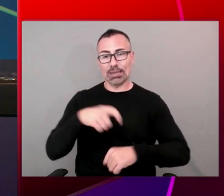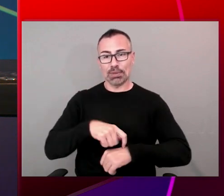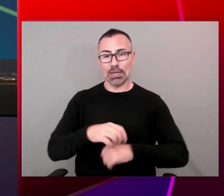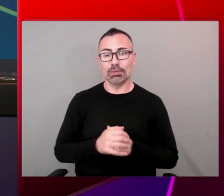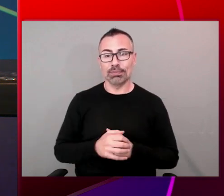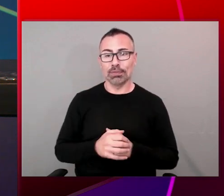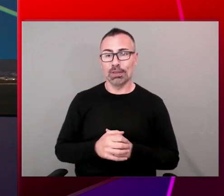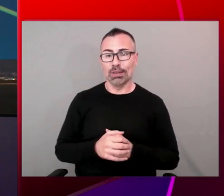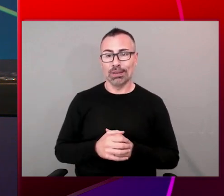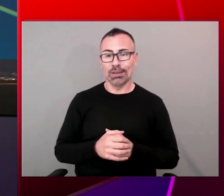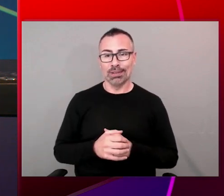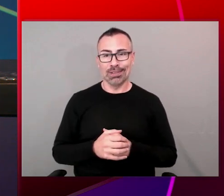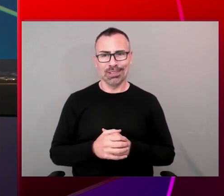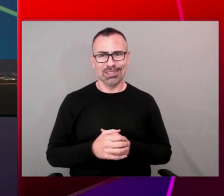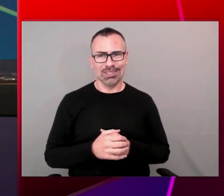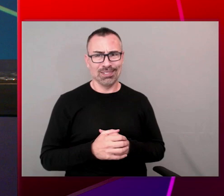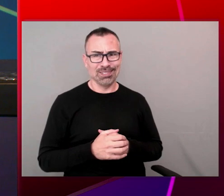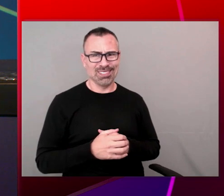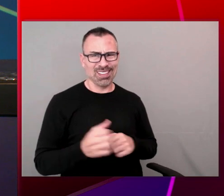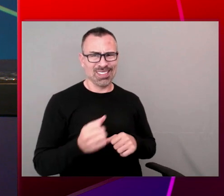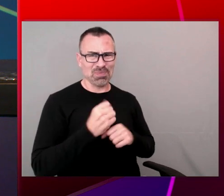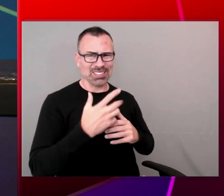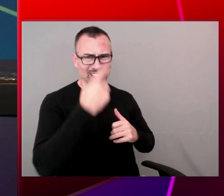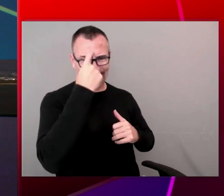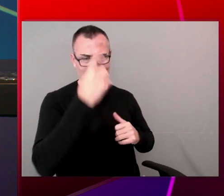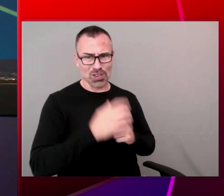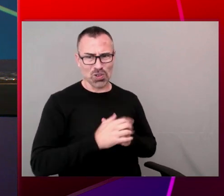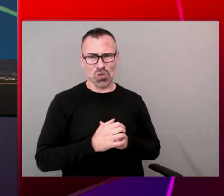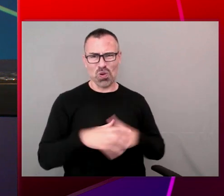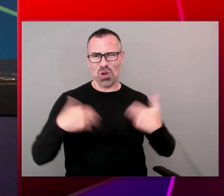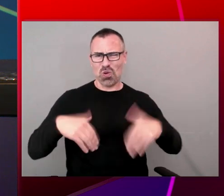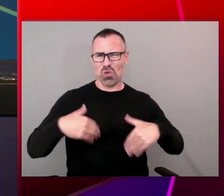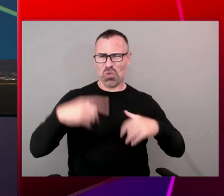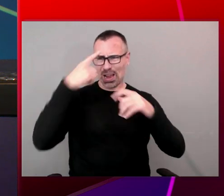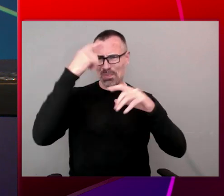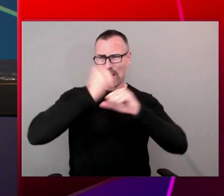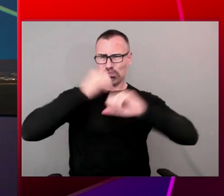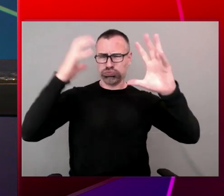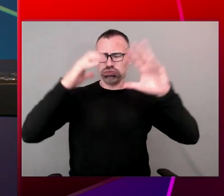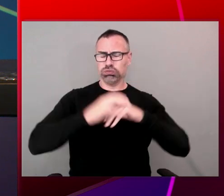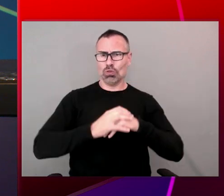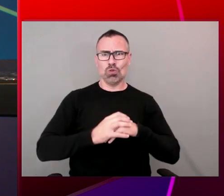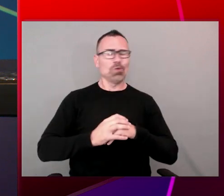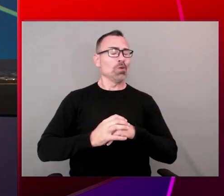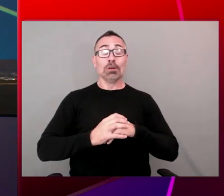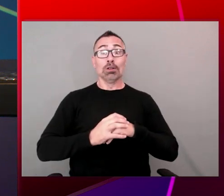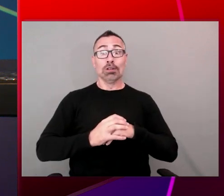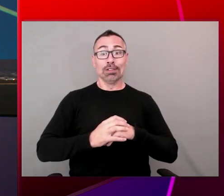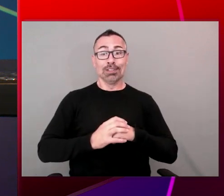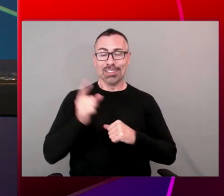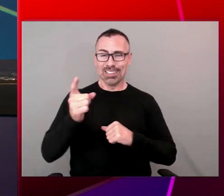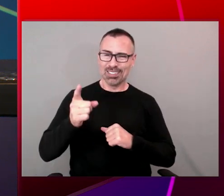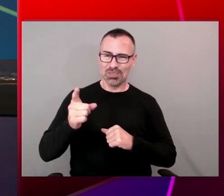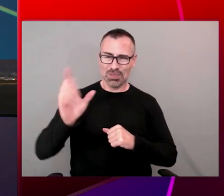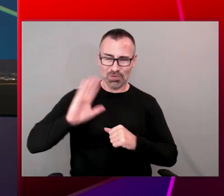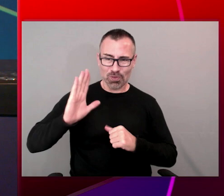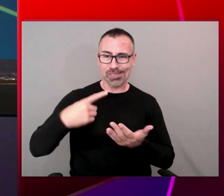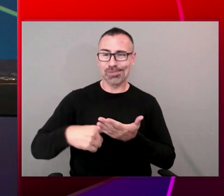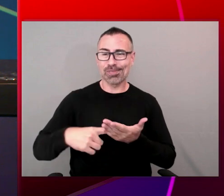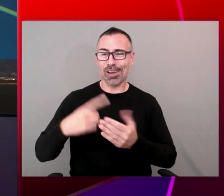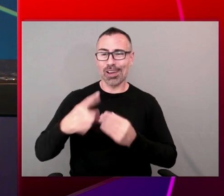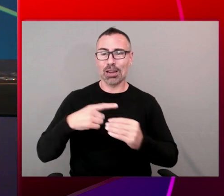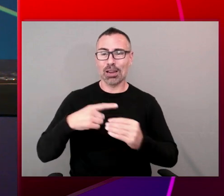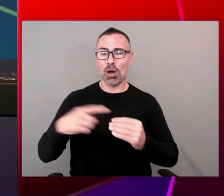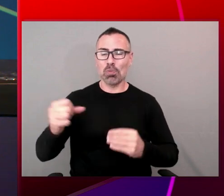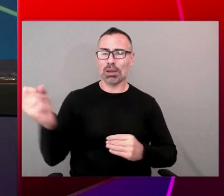mean, this is just like mind-blowing. So that's kind of my reaction right now. You were talking about earlier about also bringing water back into